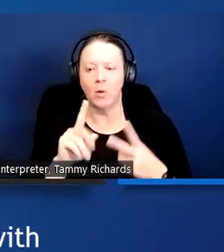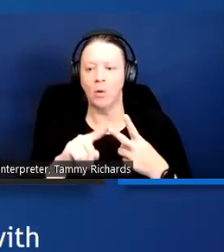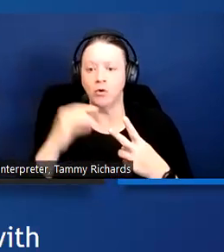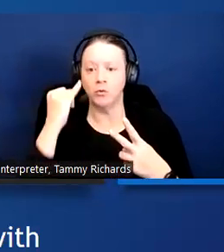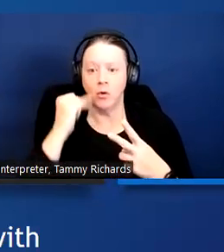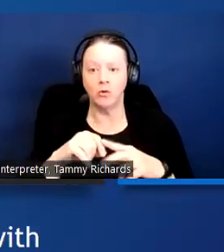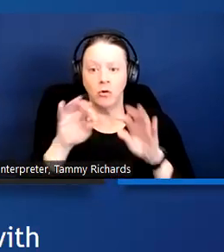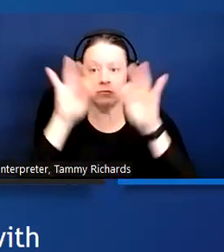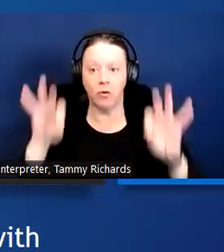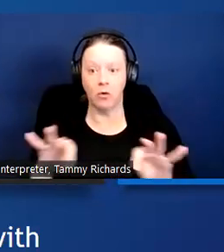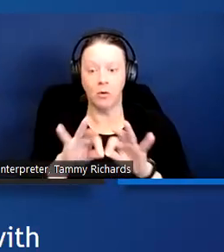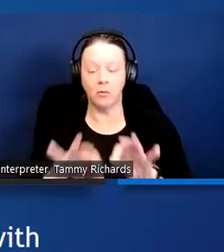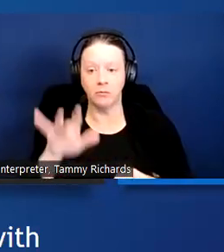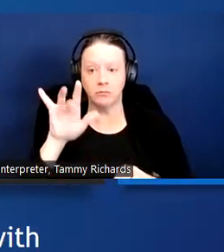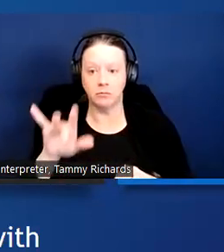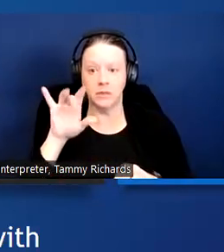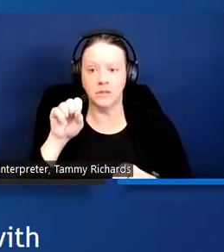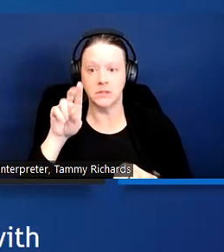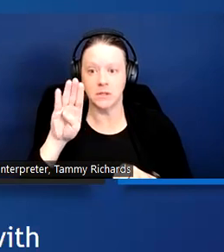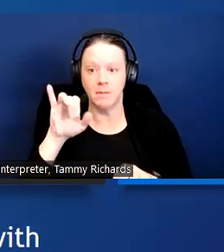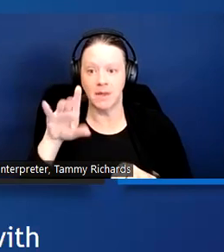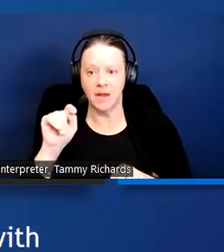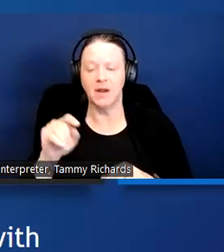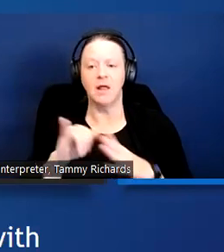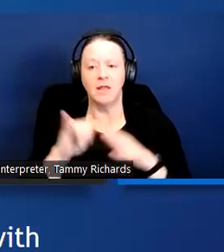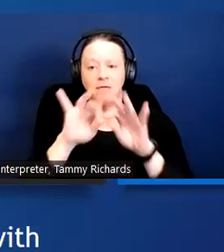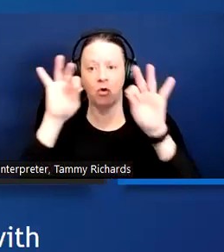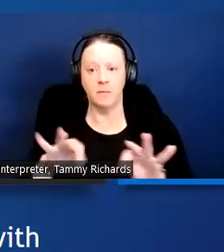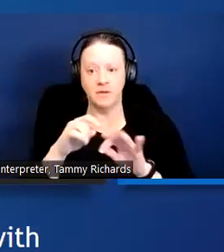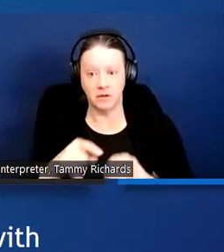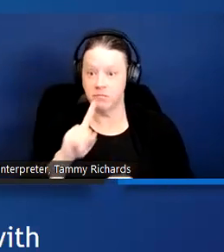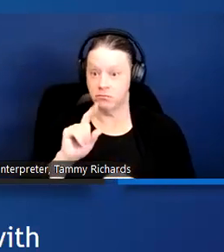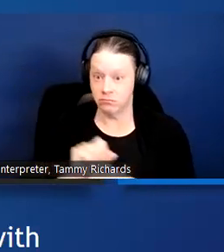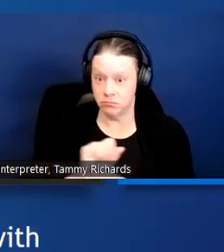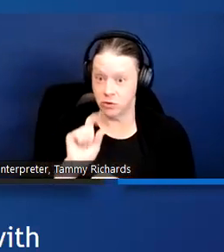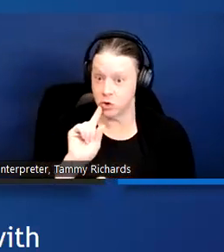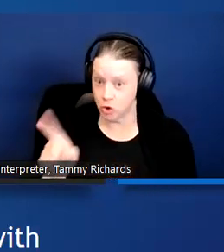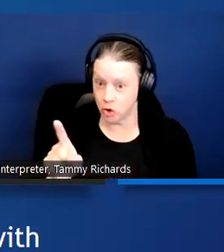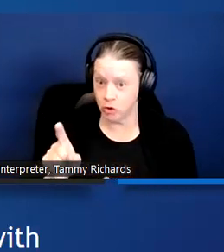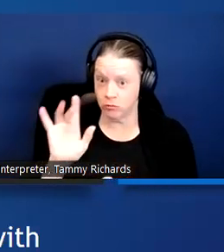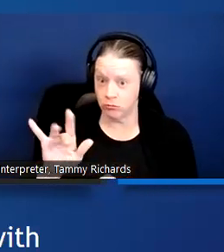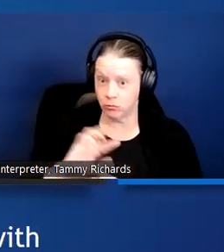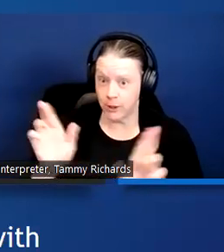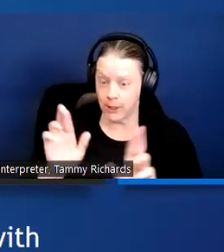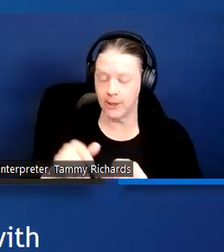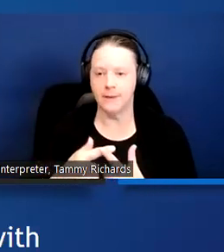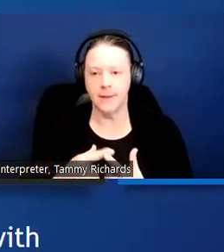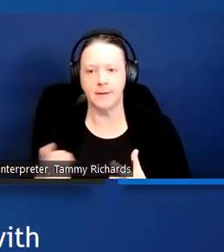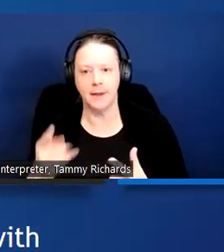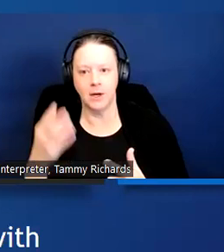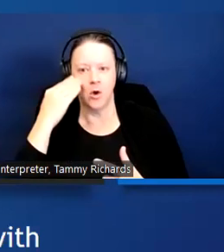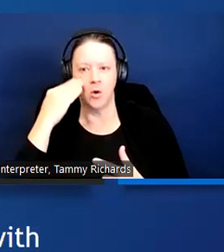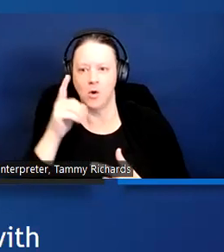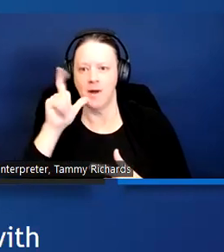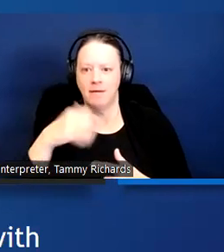and that form says, are you sure? They don't have to worry that they made a mistake or something before it goes in and they have to, try and